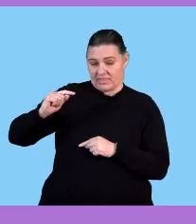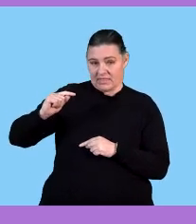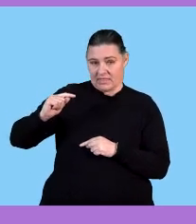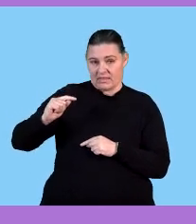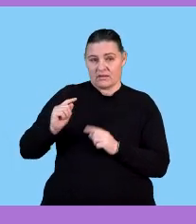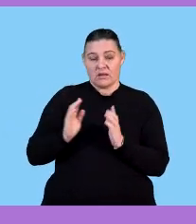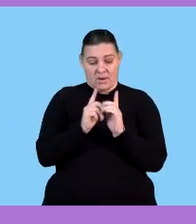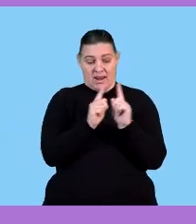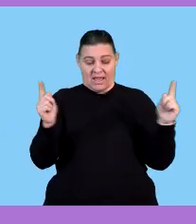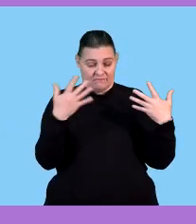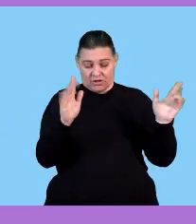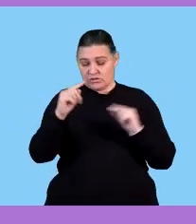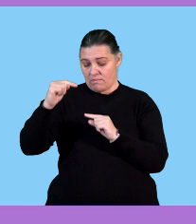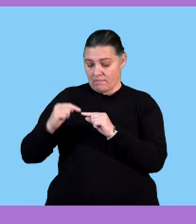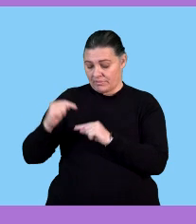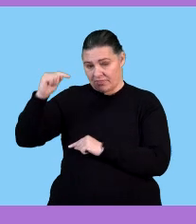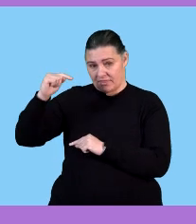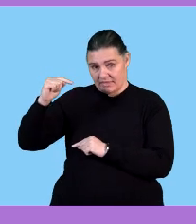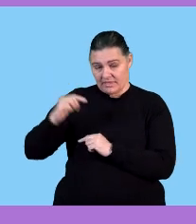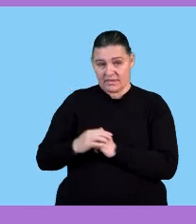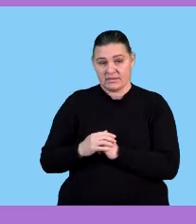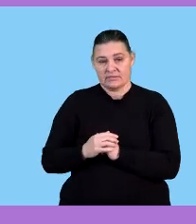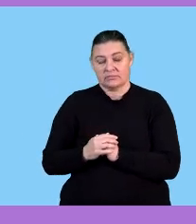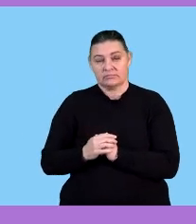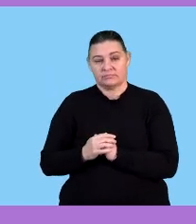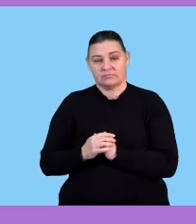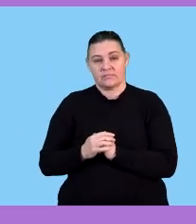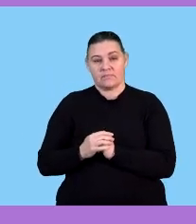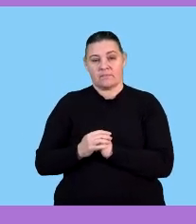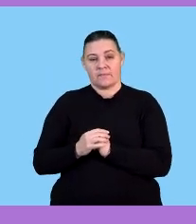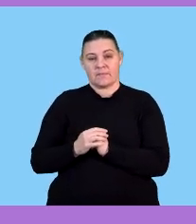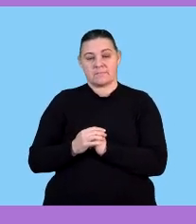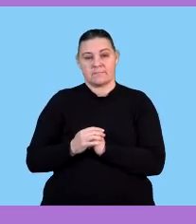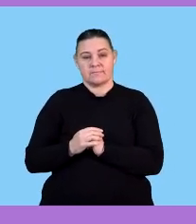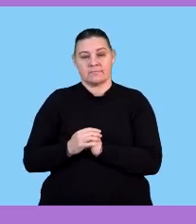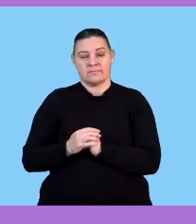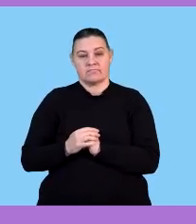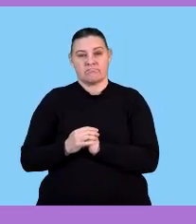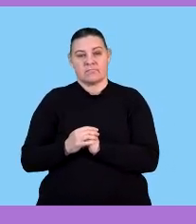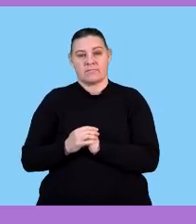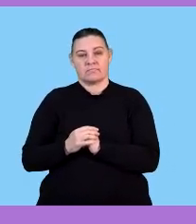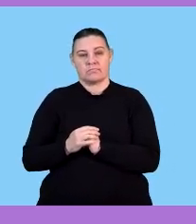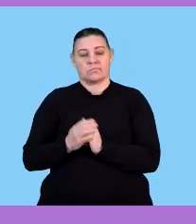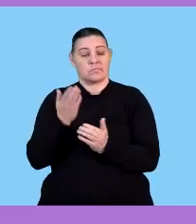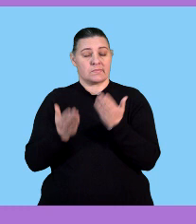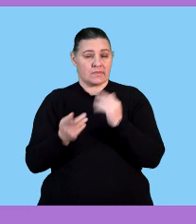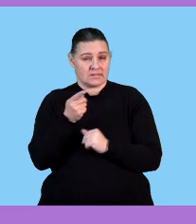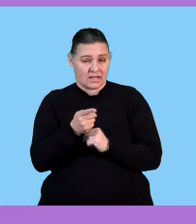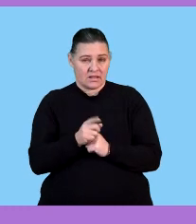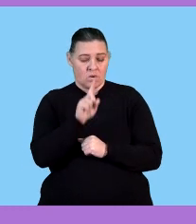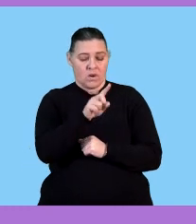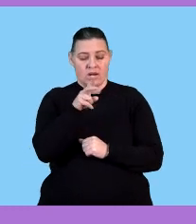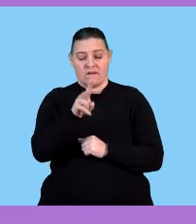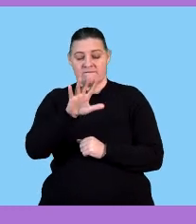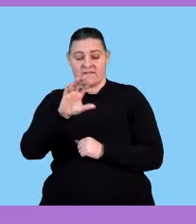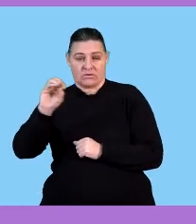width now, the width is going that way. All right. So we start with the scale. There it